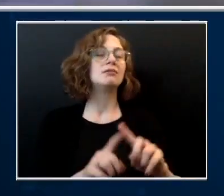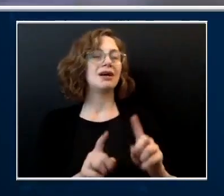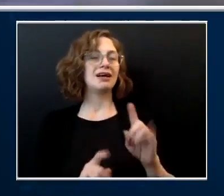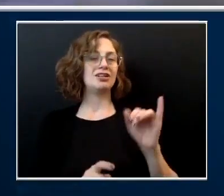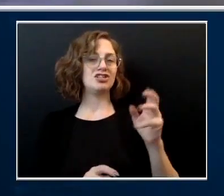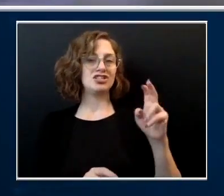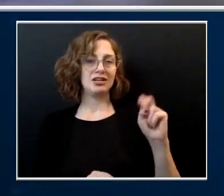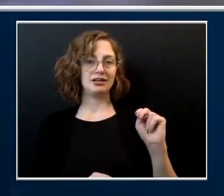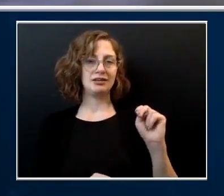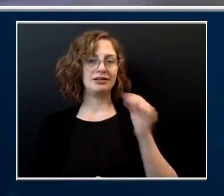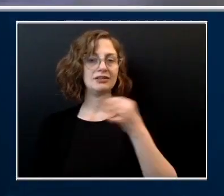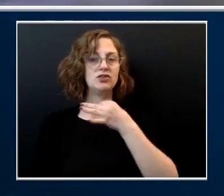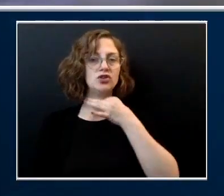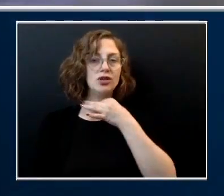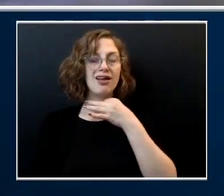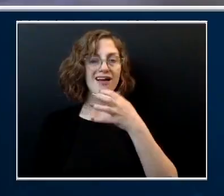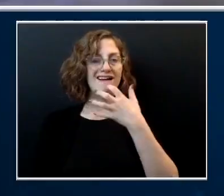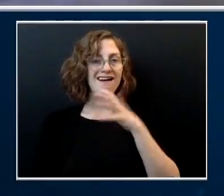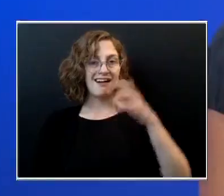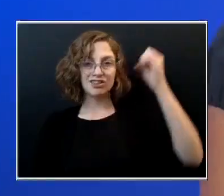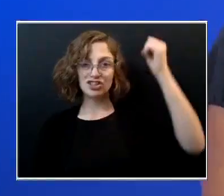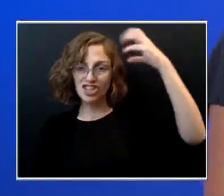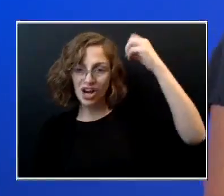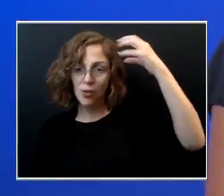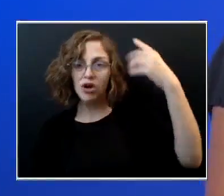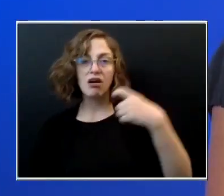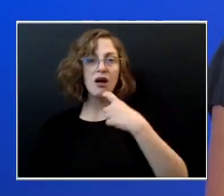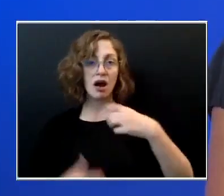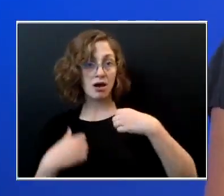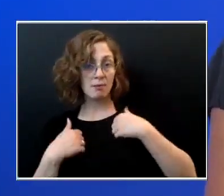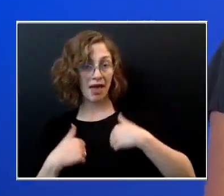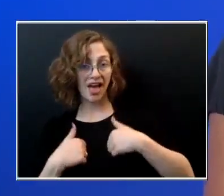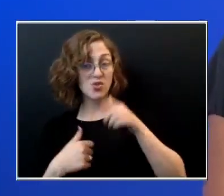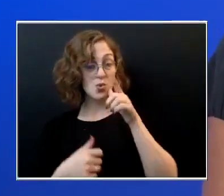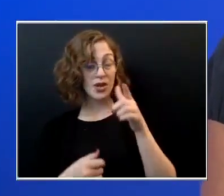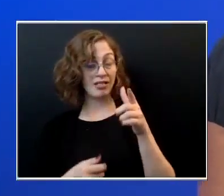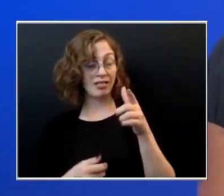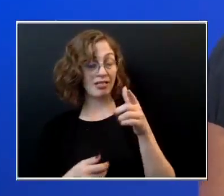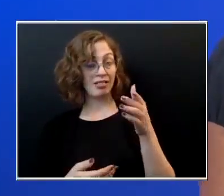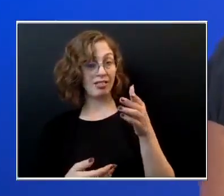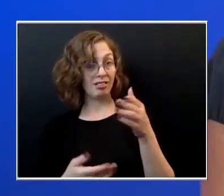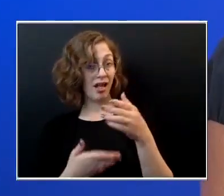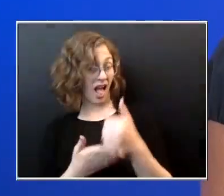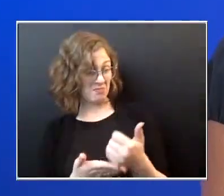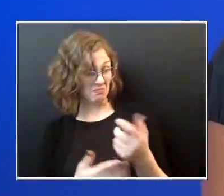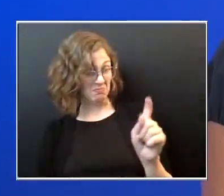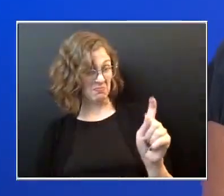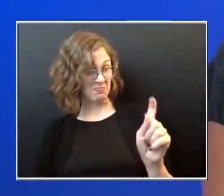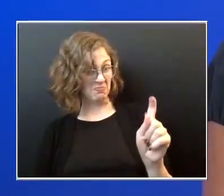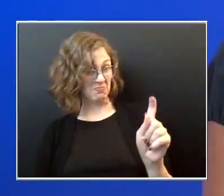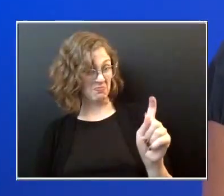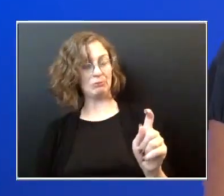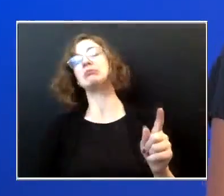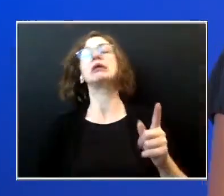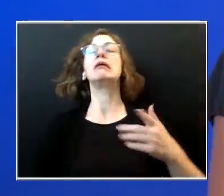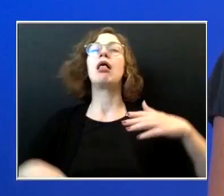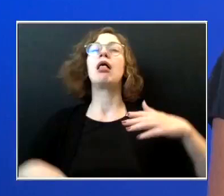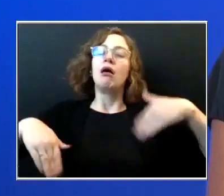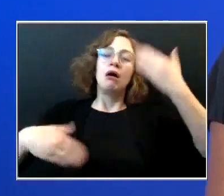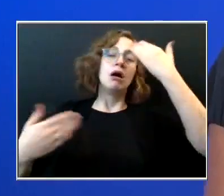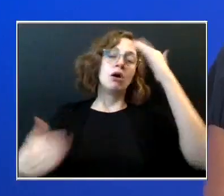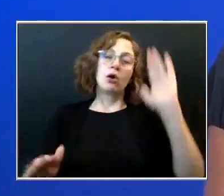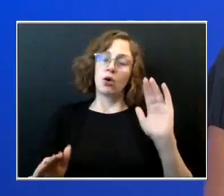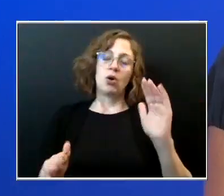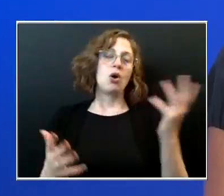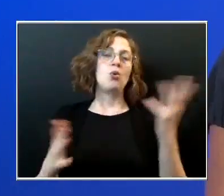do anything? Do we know? We don't know exactly. That's something that we still need to understand. What is the minimal temperature?